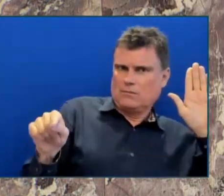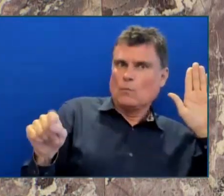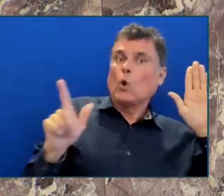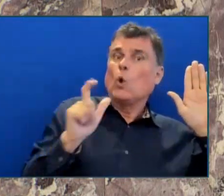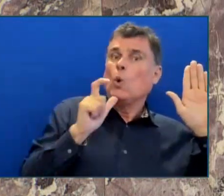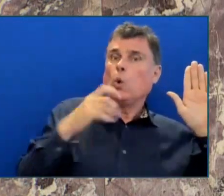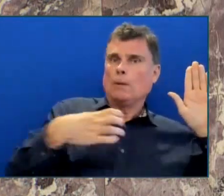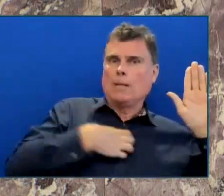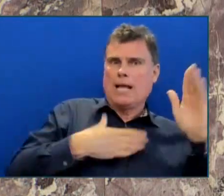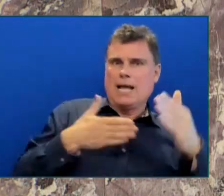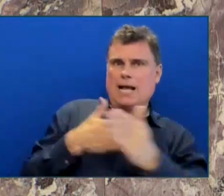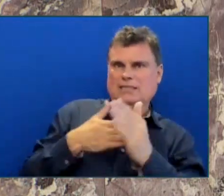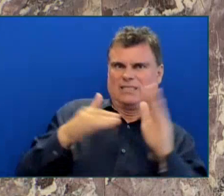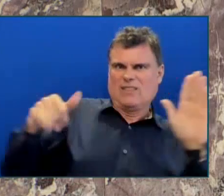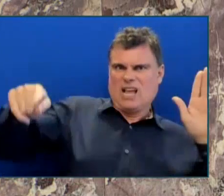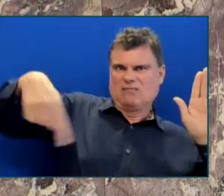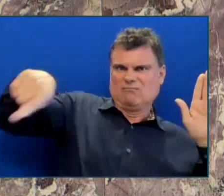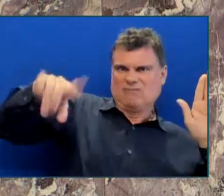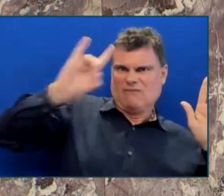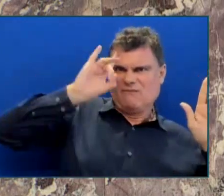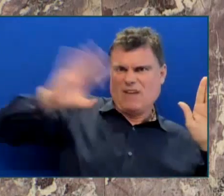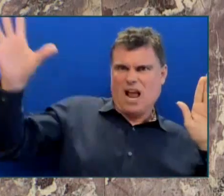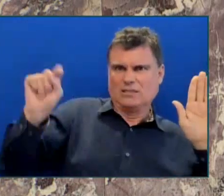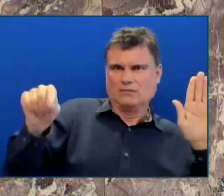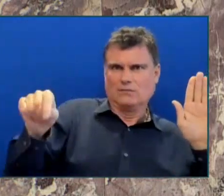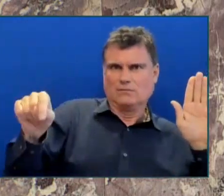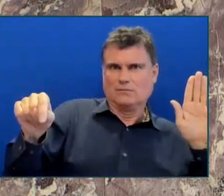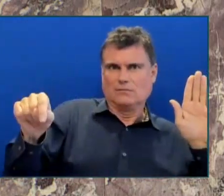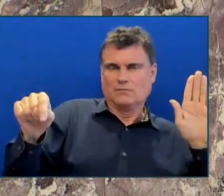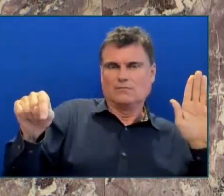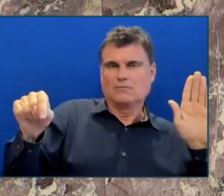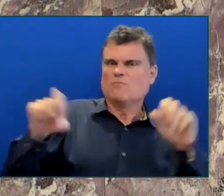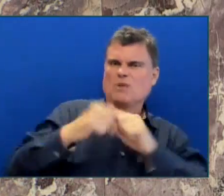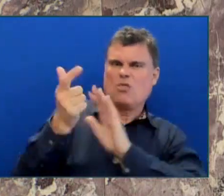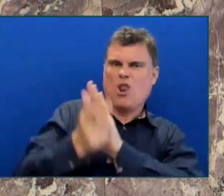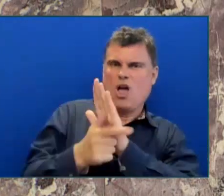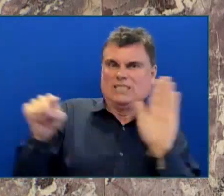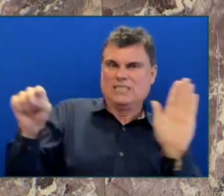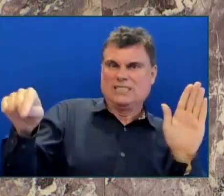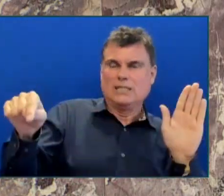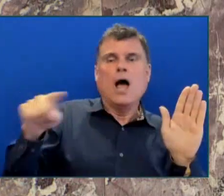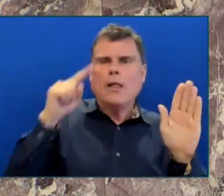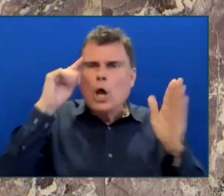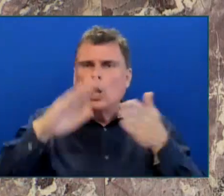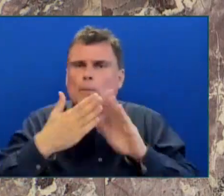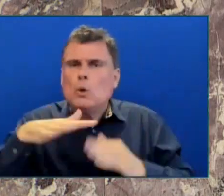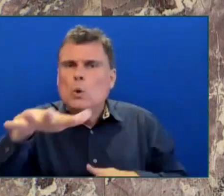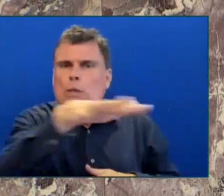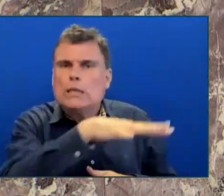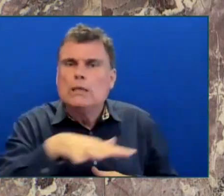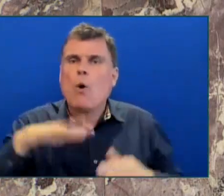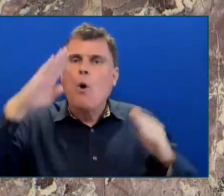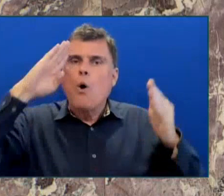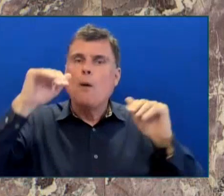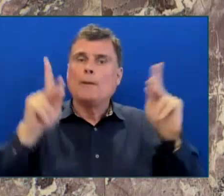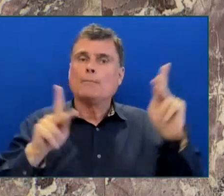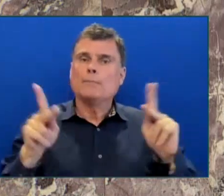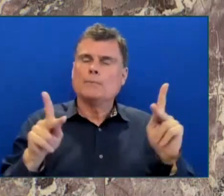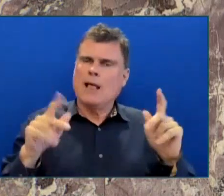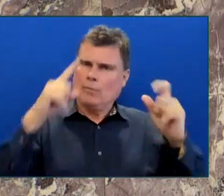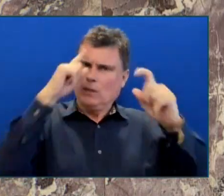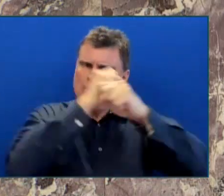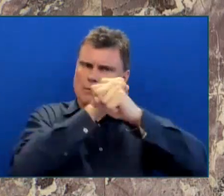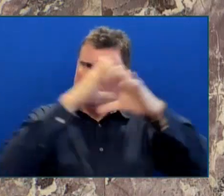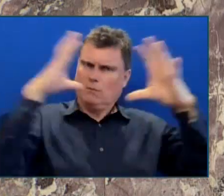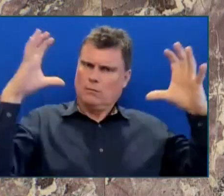of this decision in mind and considers the safety of our officers in their deliberations respecting bail for violent,